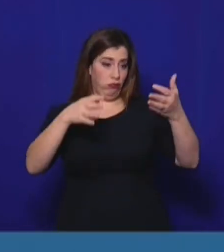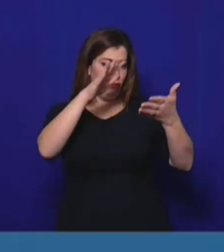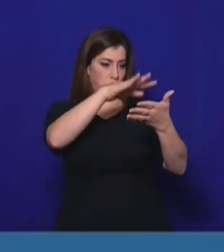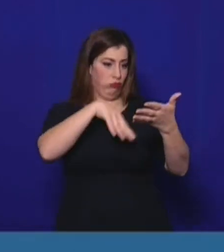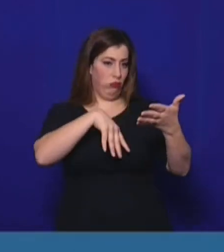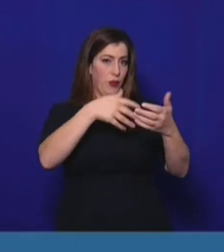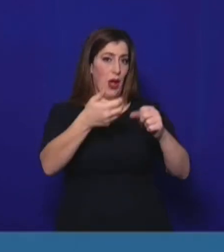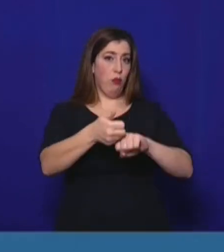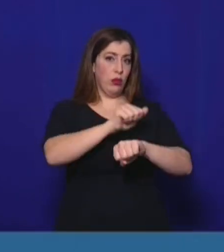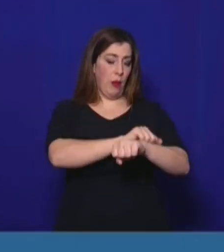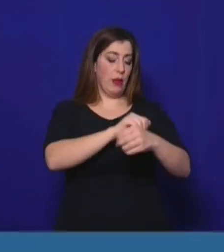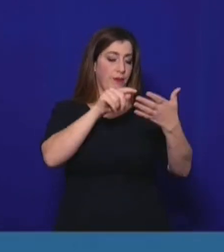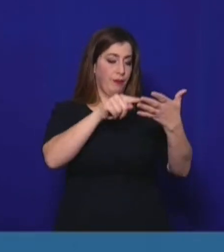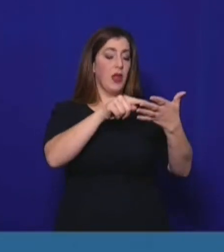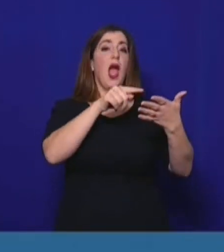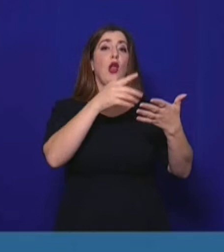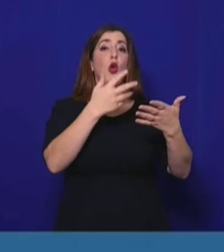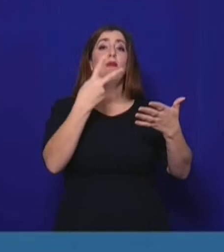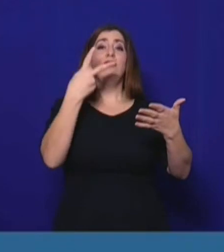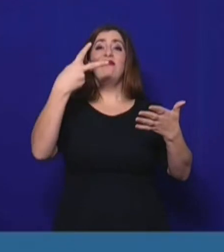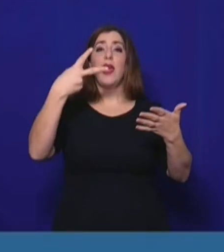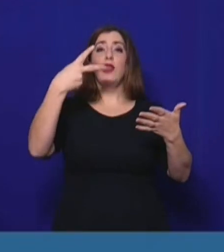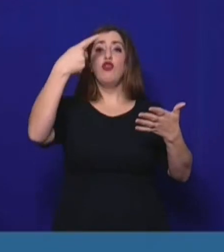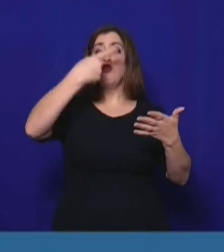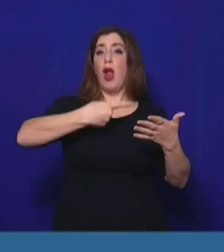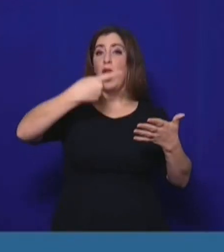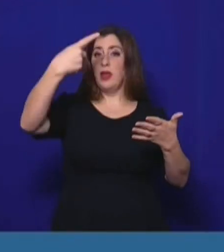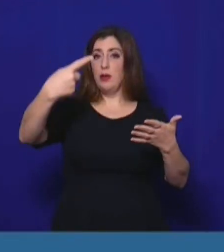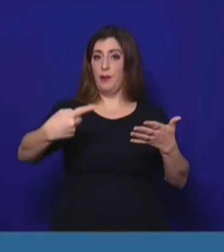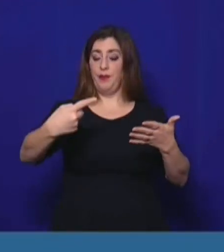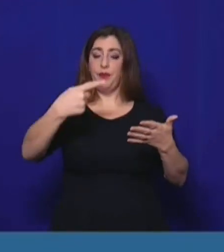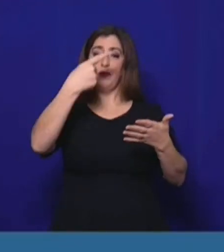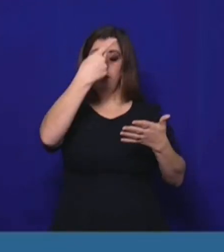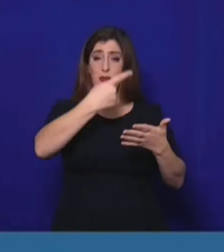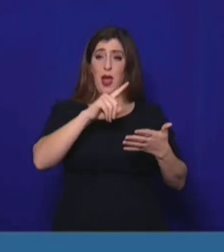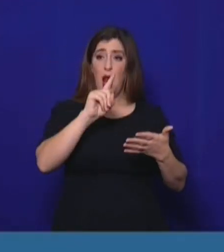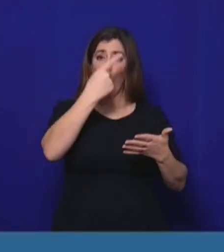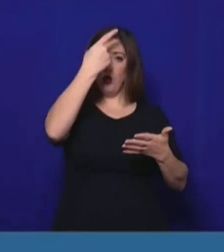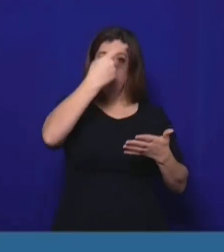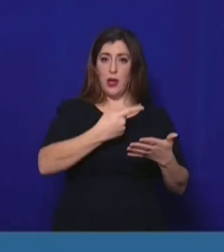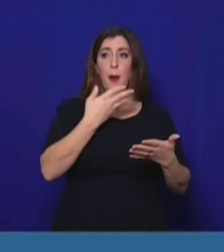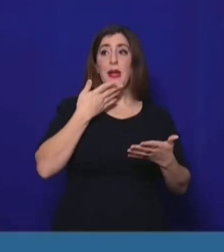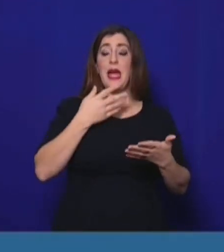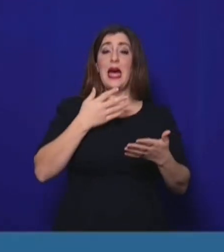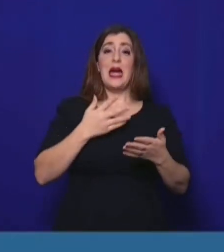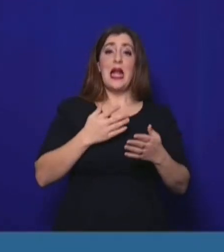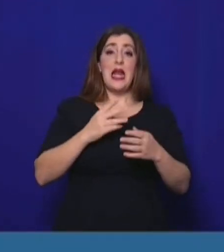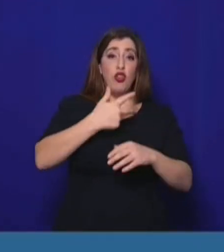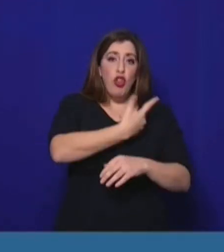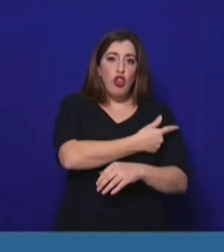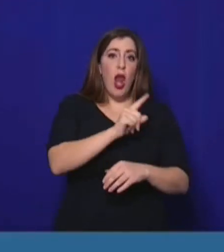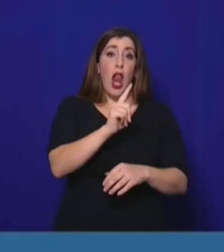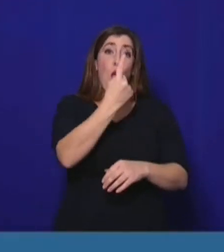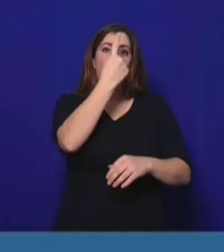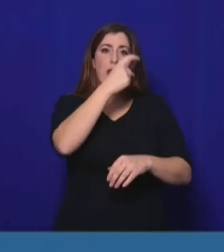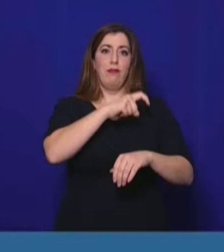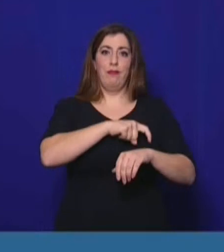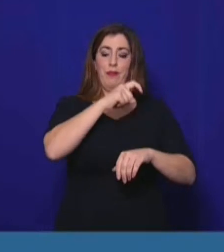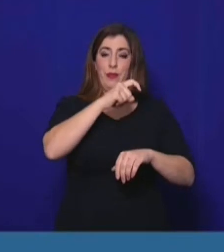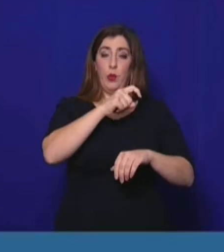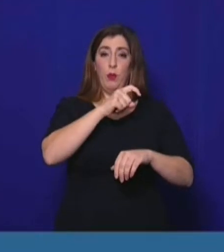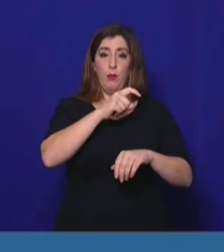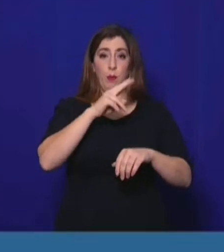l-appuntament għat-tieni doża li propju nafu tal-Pfizer vaccine hija ta' 21 ġurnata